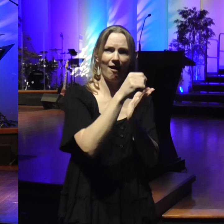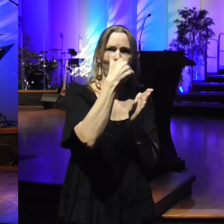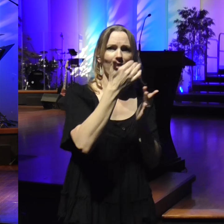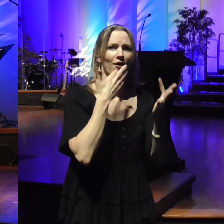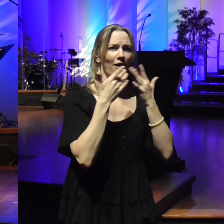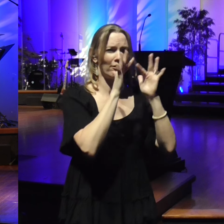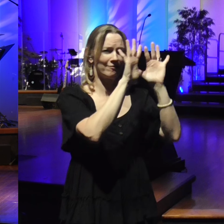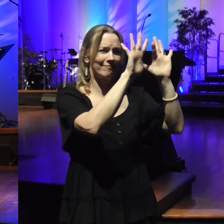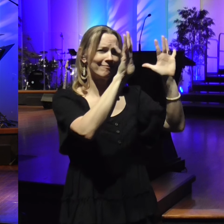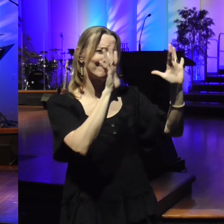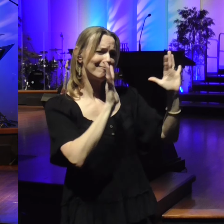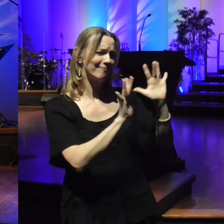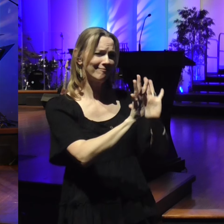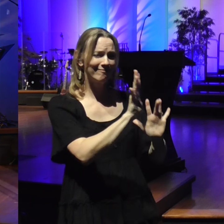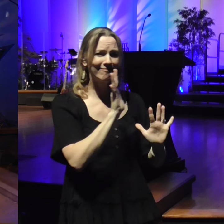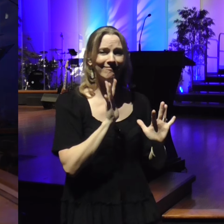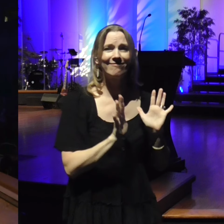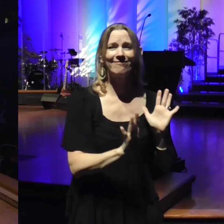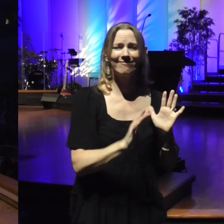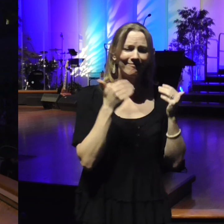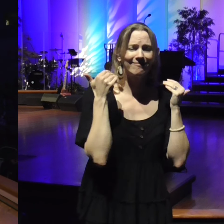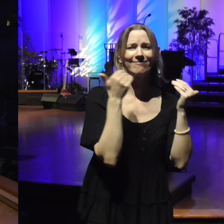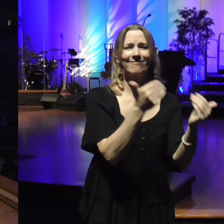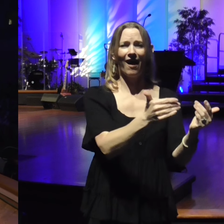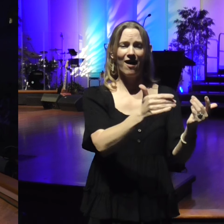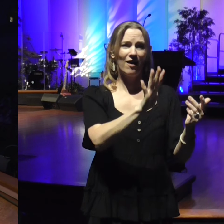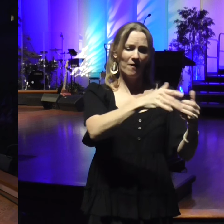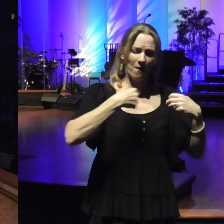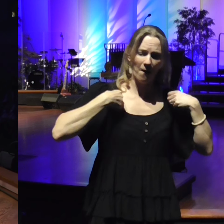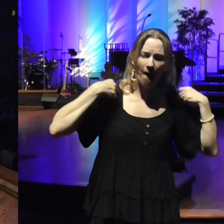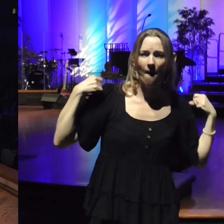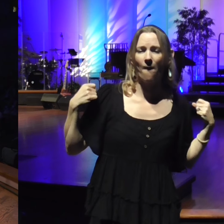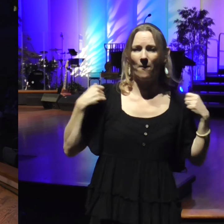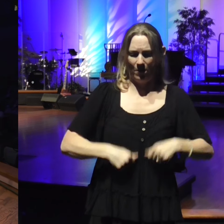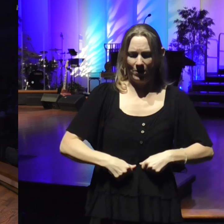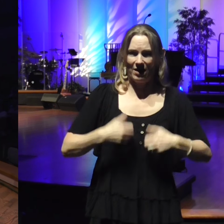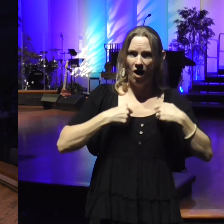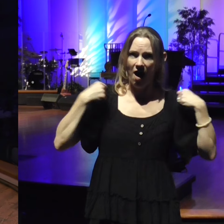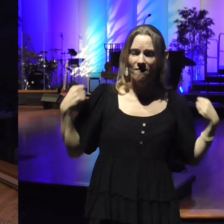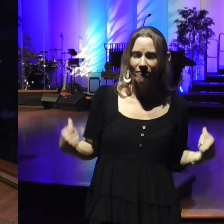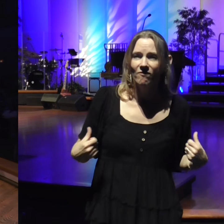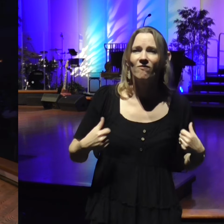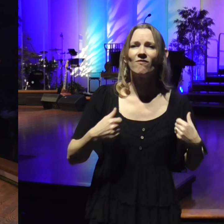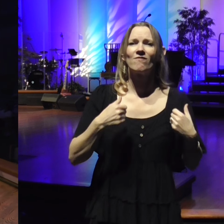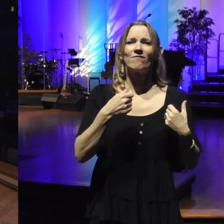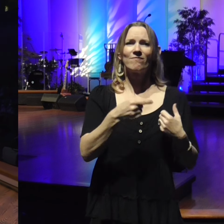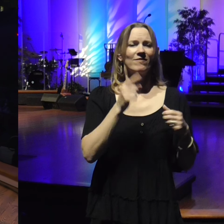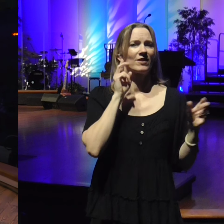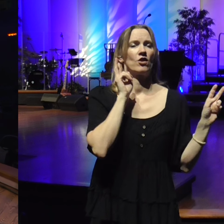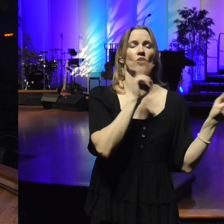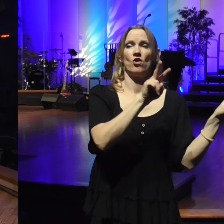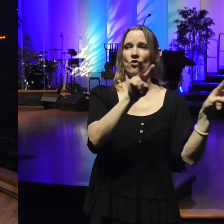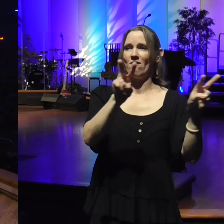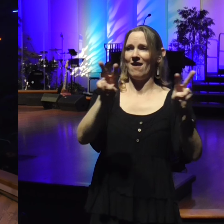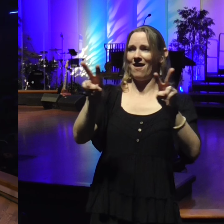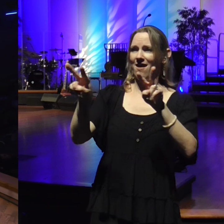others. So tie up the bow, take off your coat, and take a look